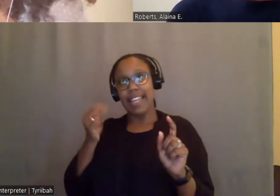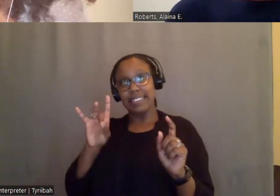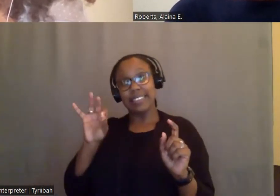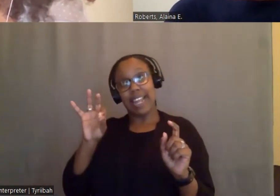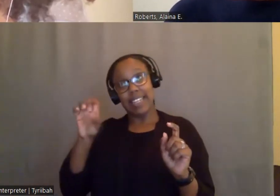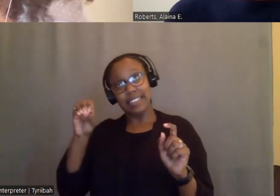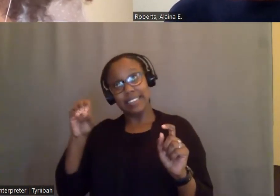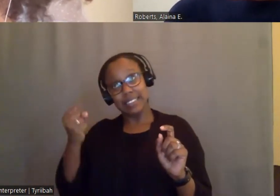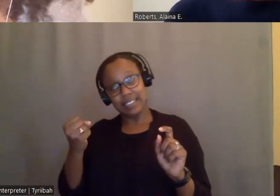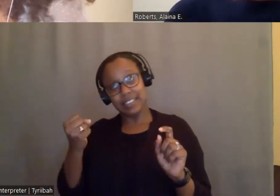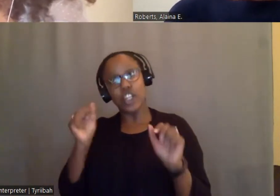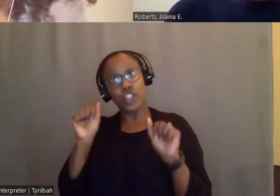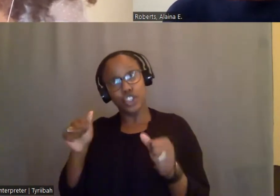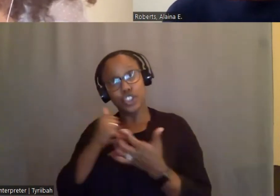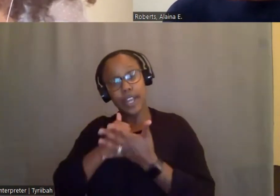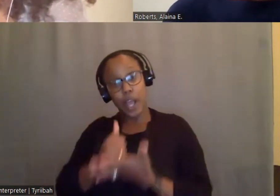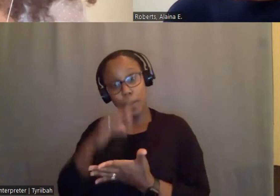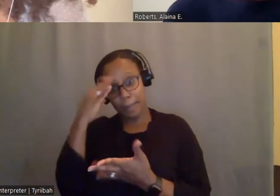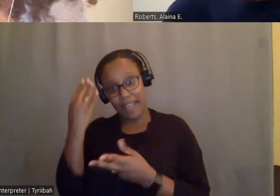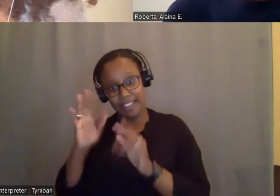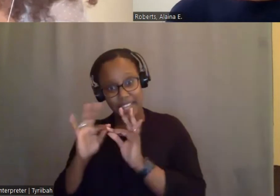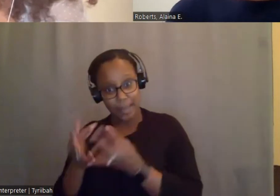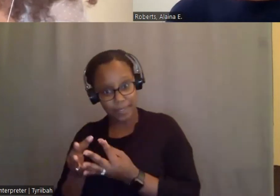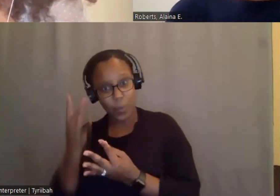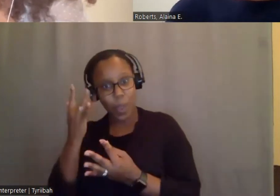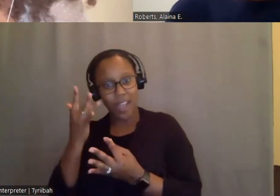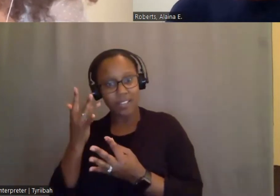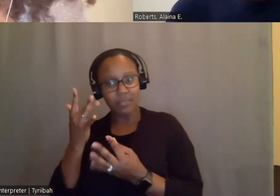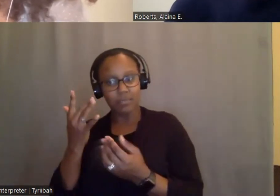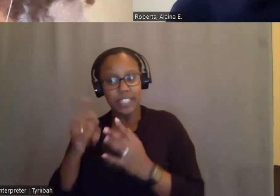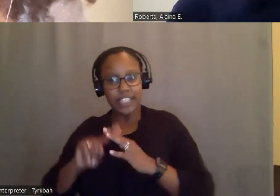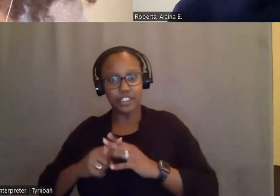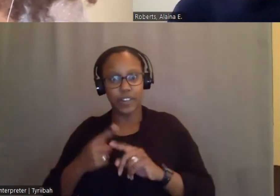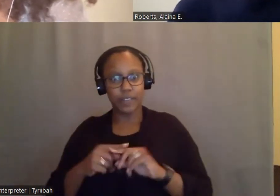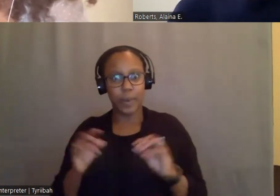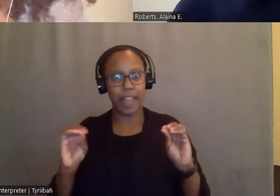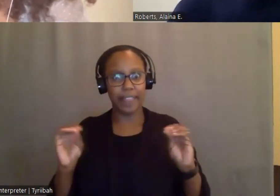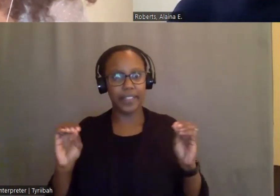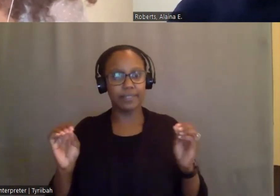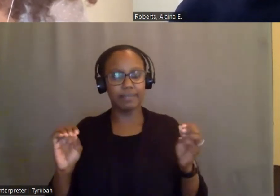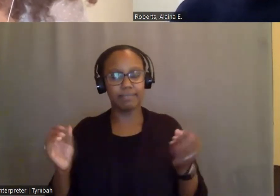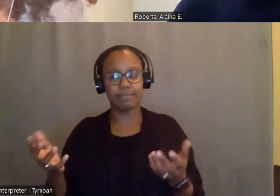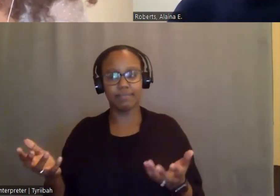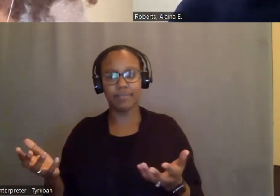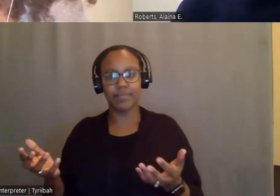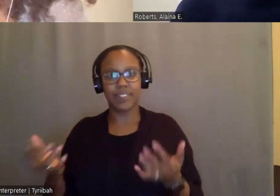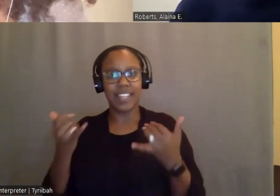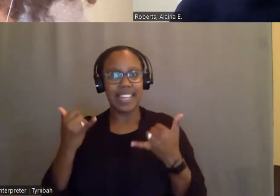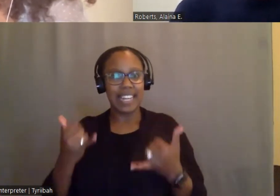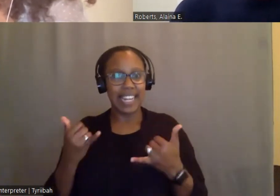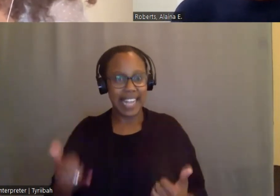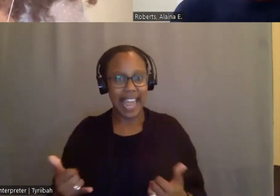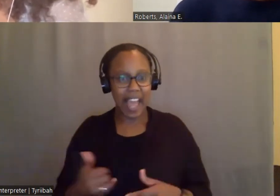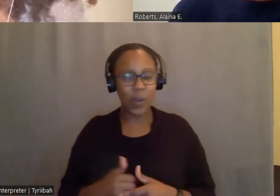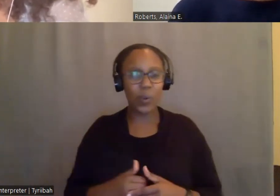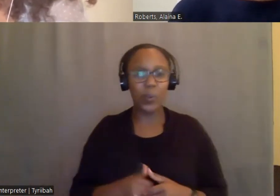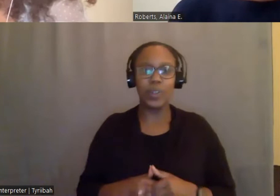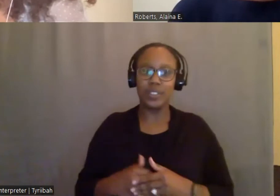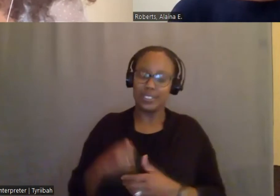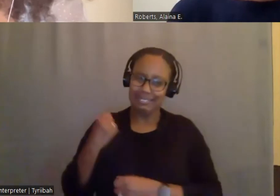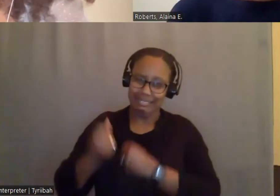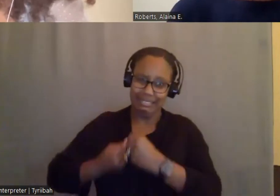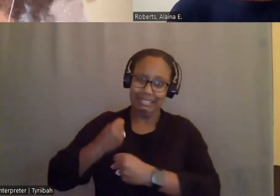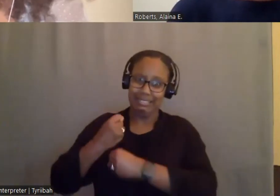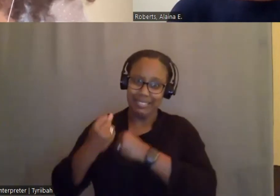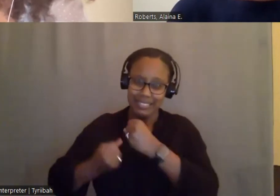family because they were starting from nothing, literally. Now there are so many decades upon, you know,